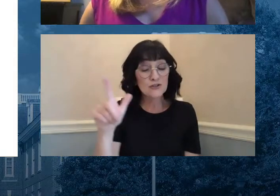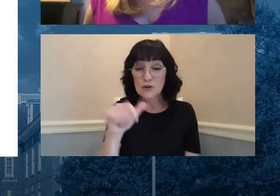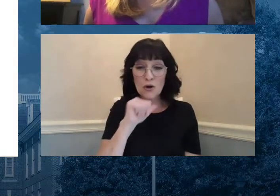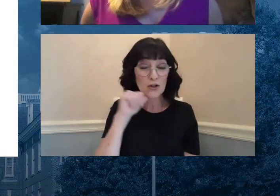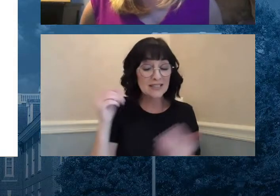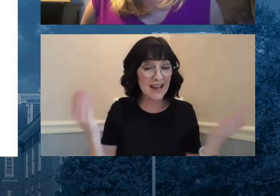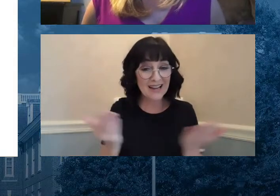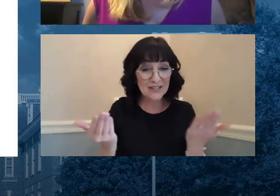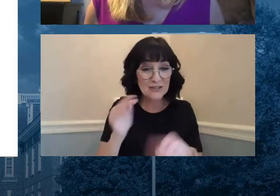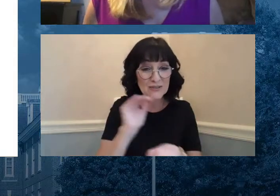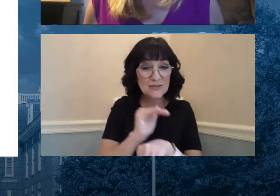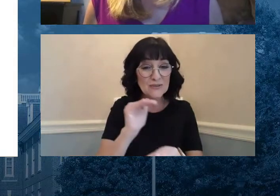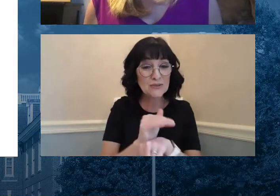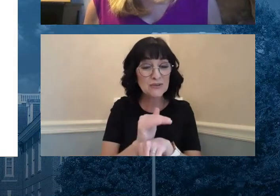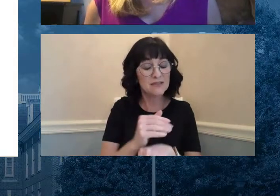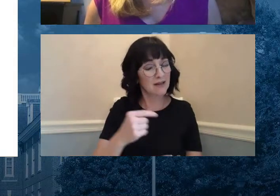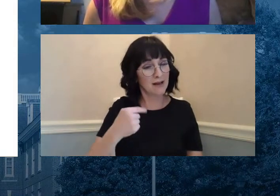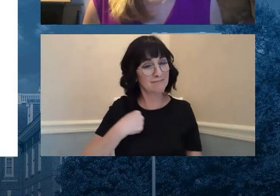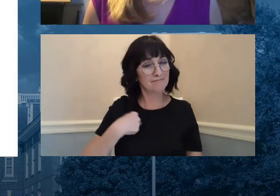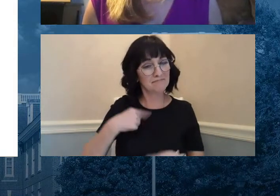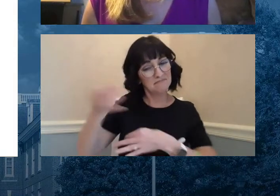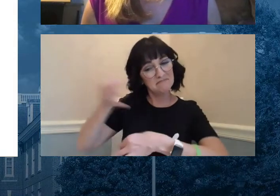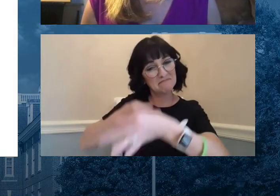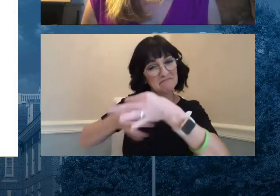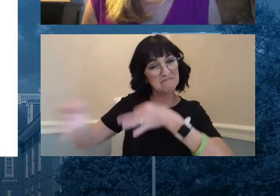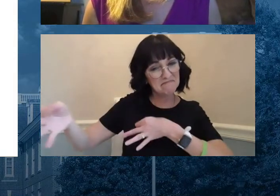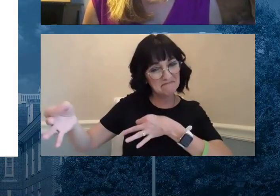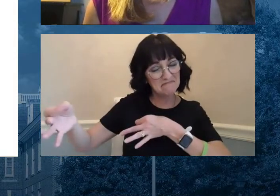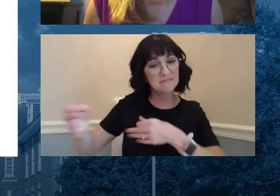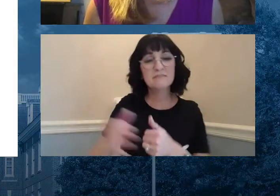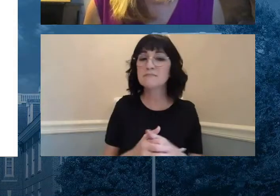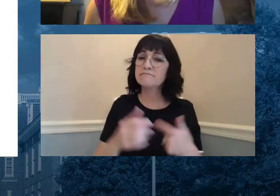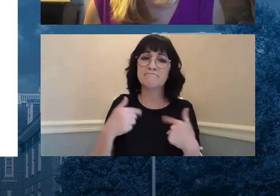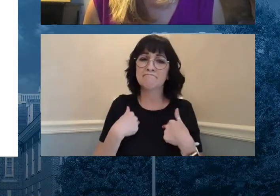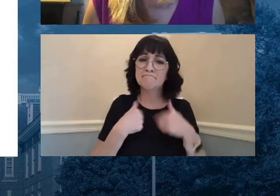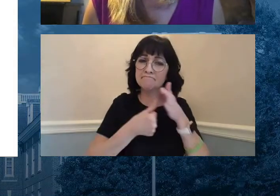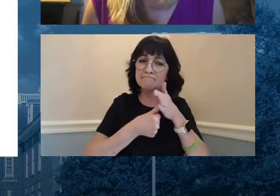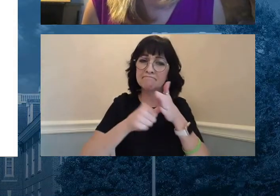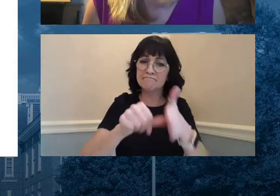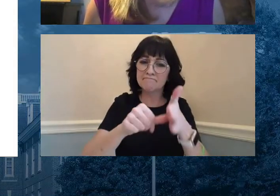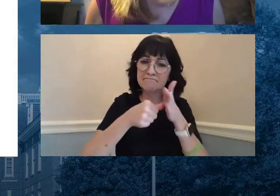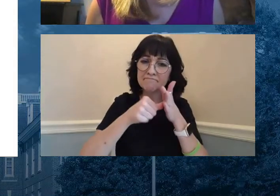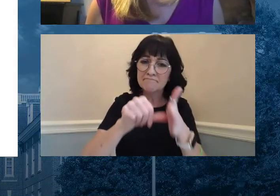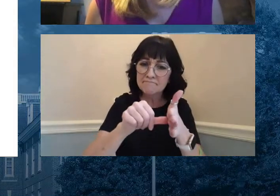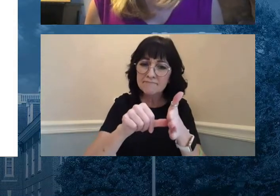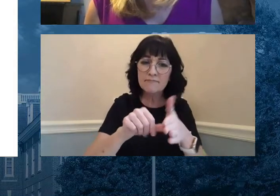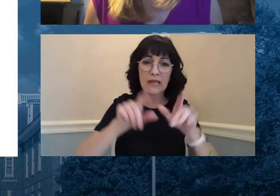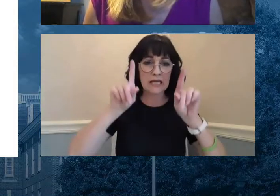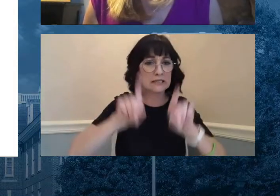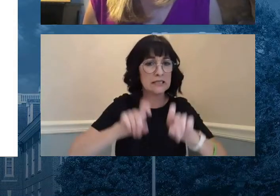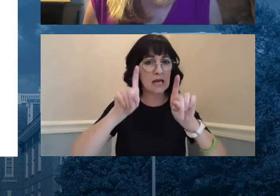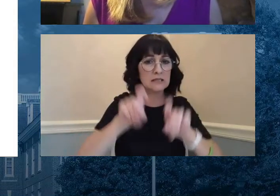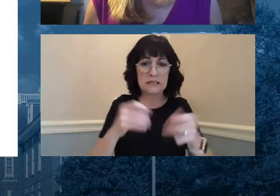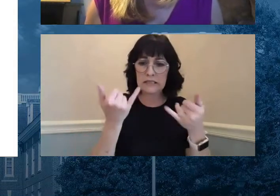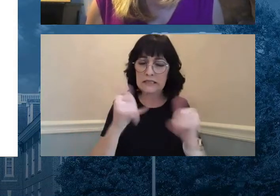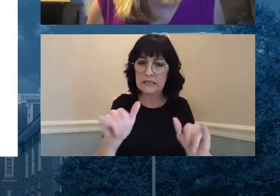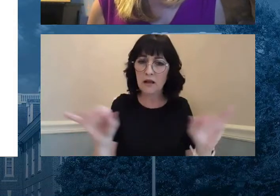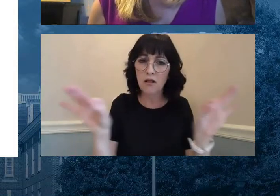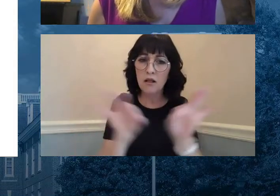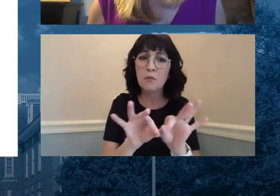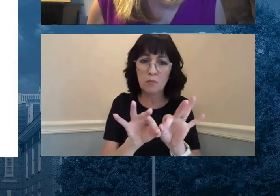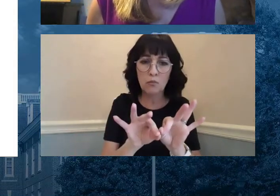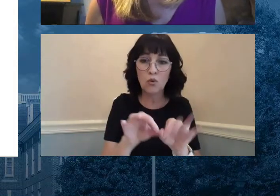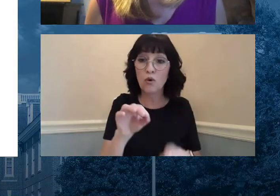and got to continue to emphasize the important message of testing. We as a state continue to do well with